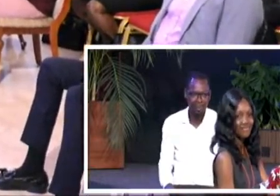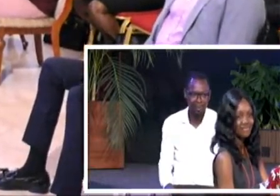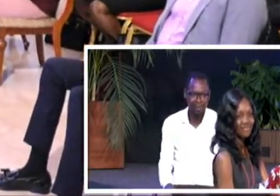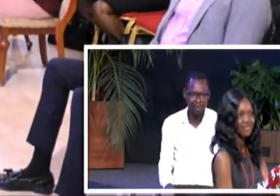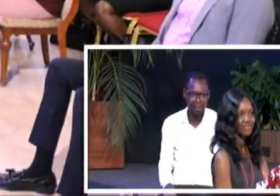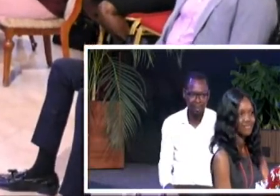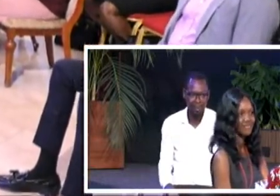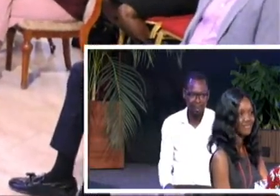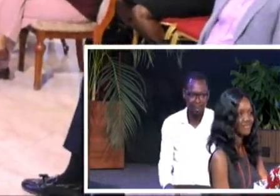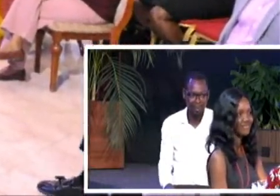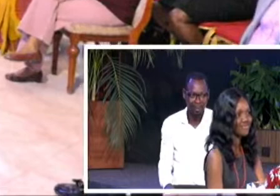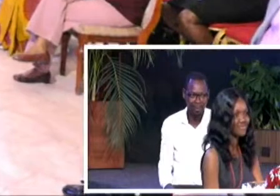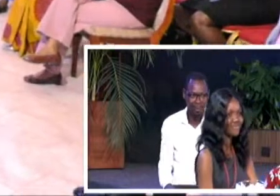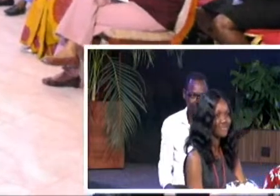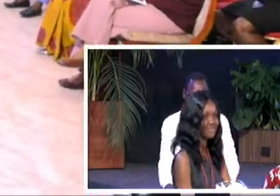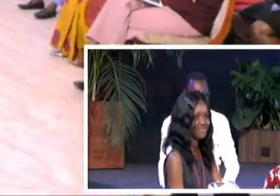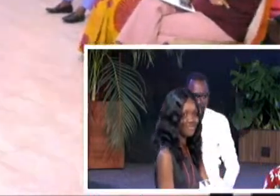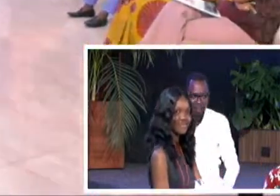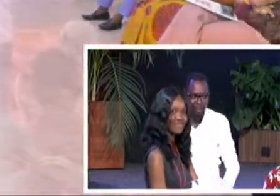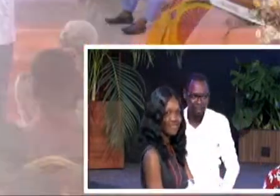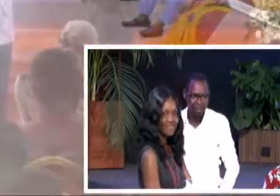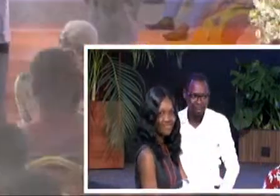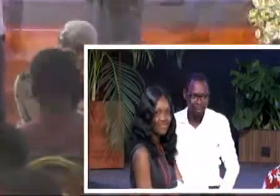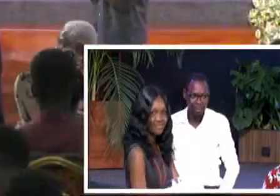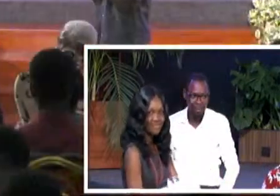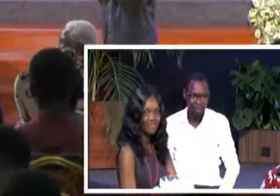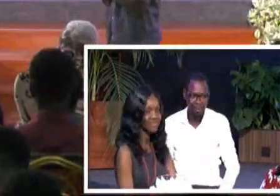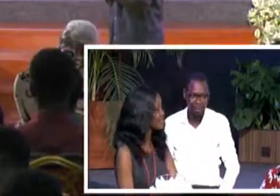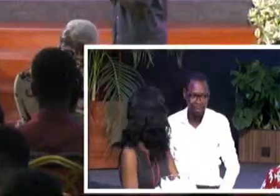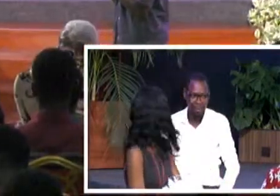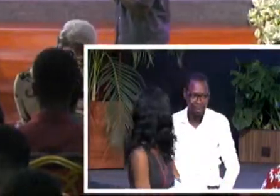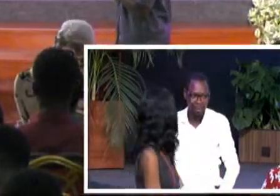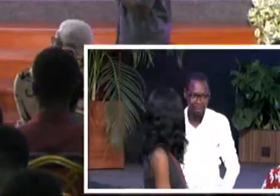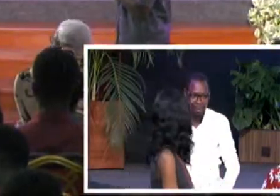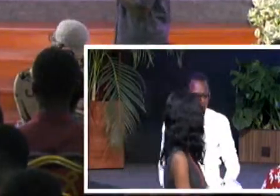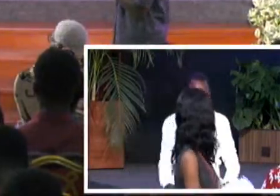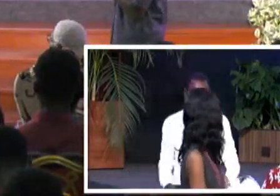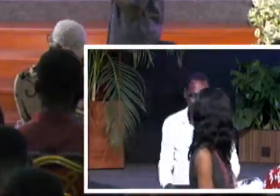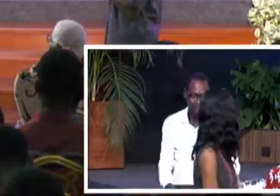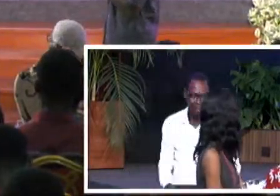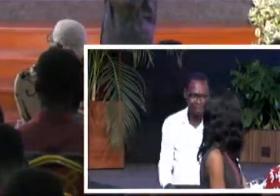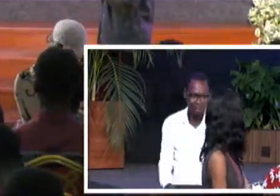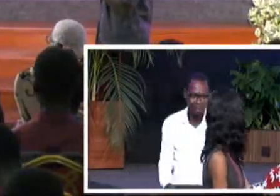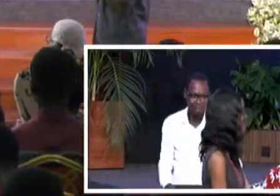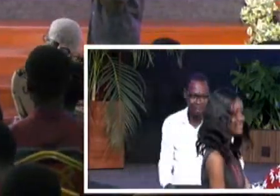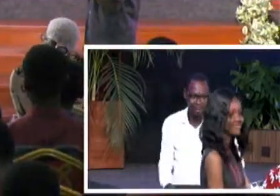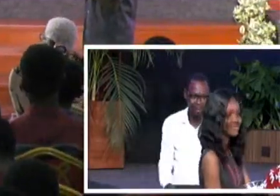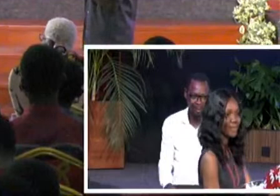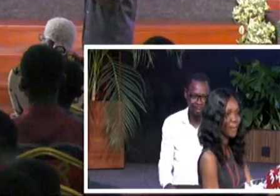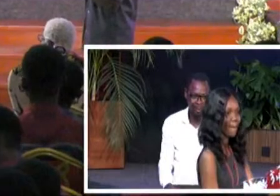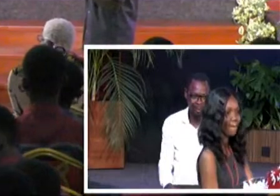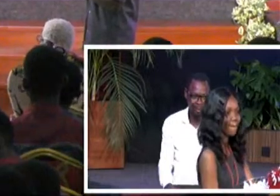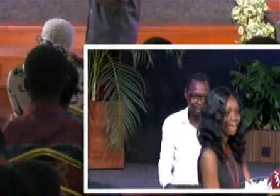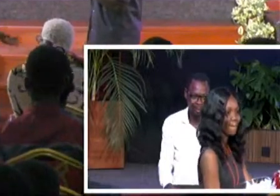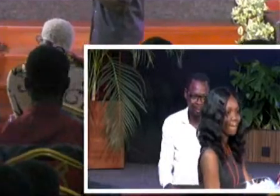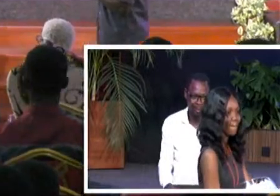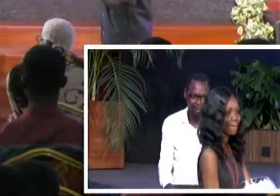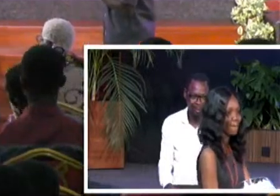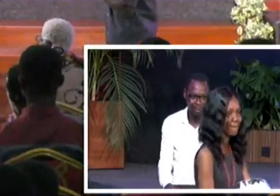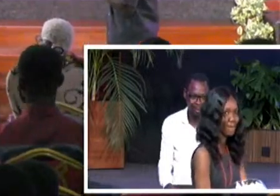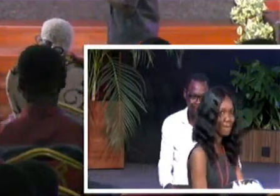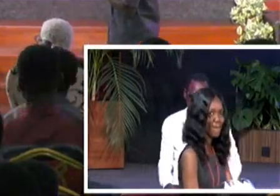Come and take a picture with Dr. Asian, sir. You almost. Take a prize with Doc. Stand by Doc and take a